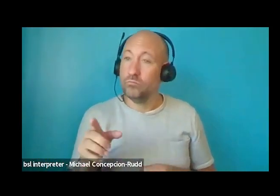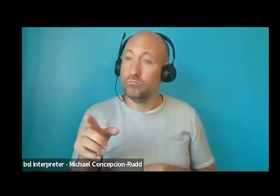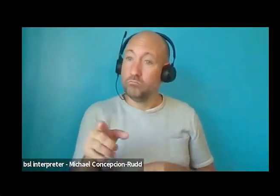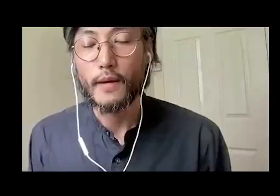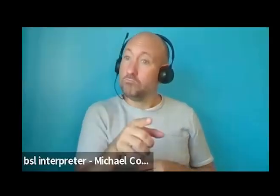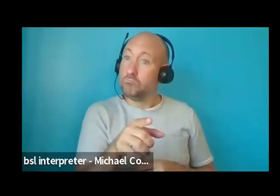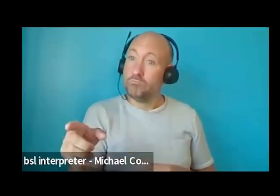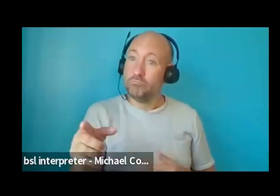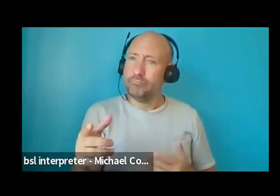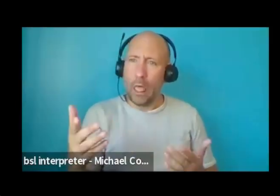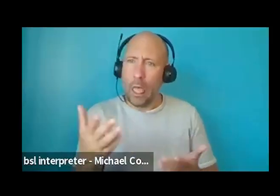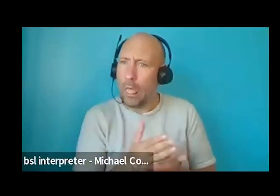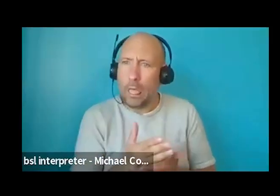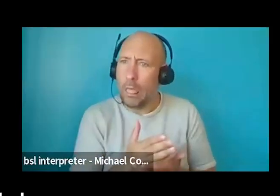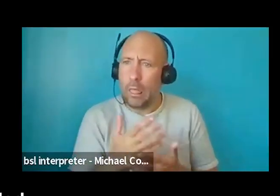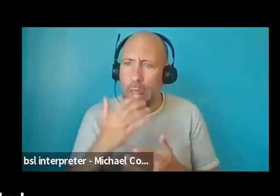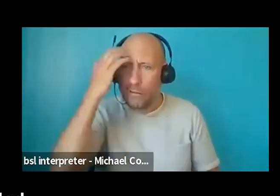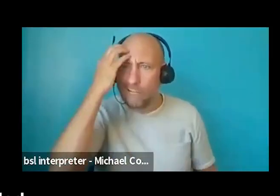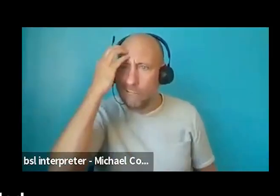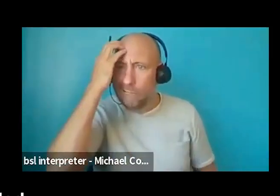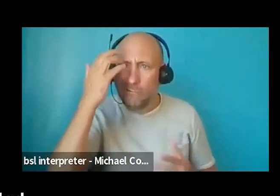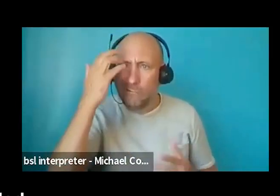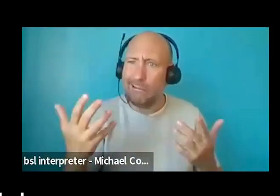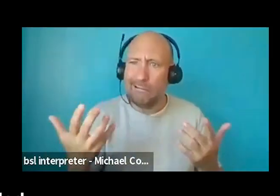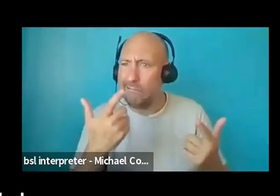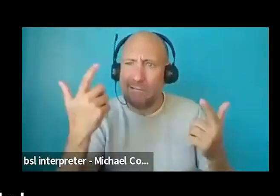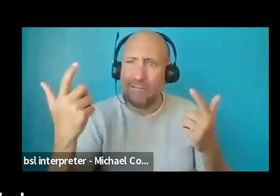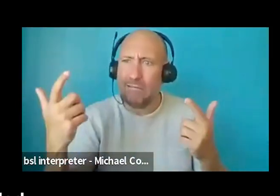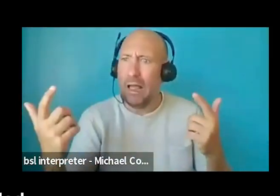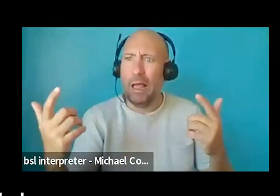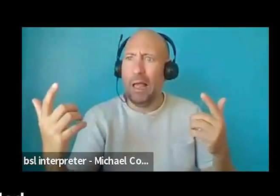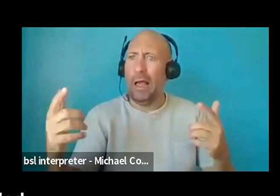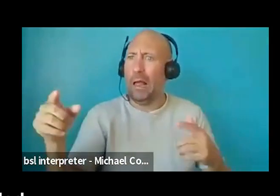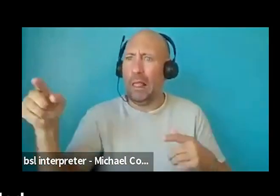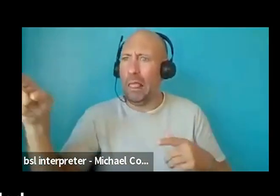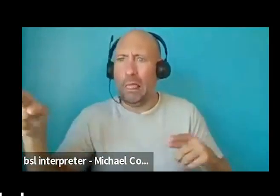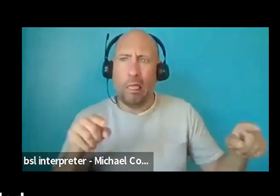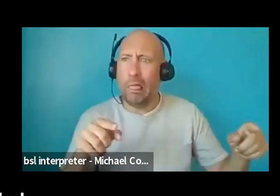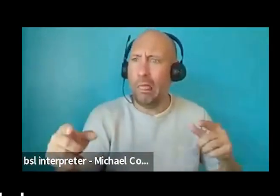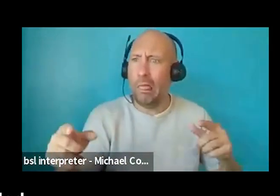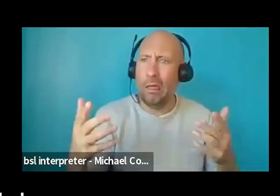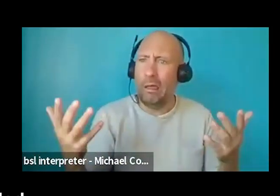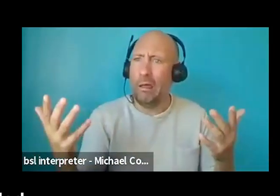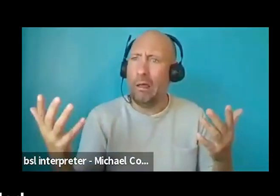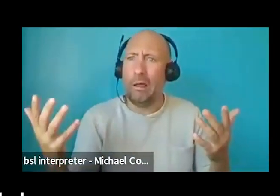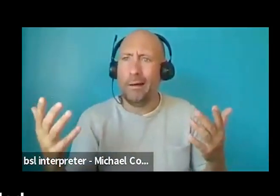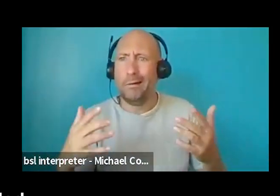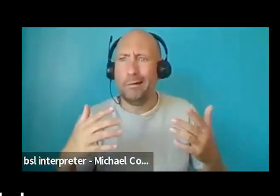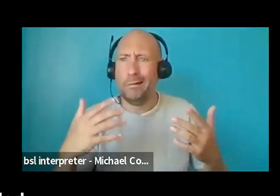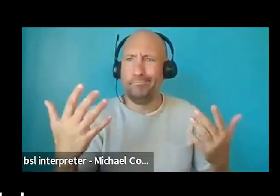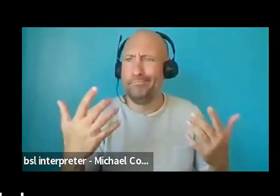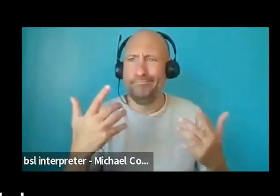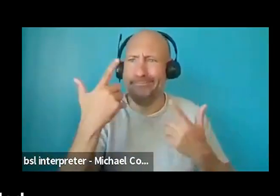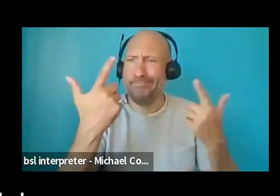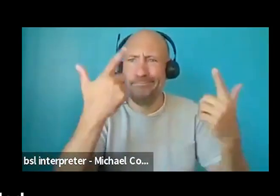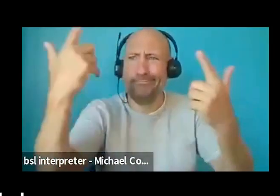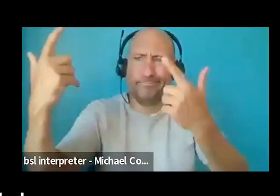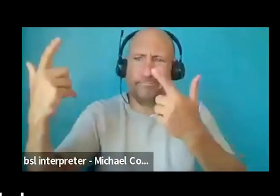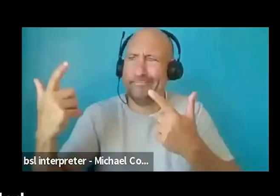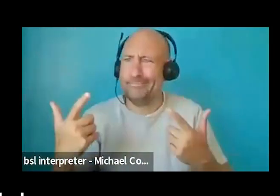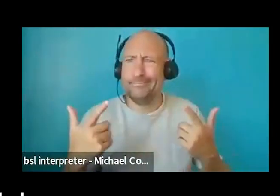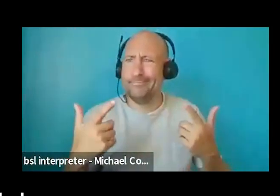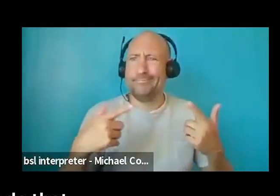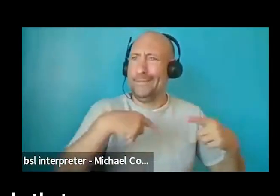you require assistance with finding an interesting disabled or inclusive dance practitioners